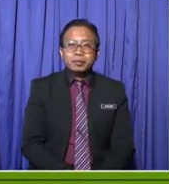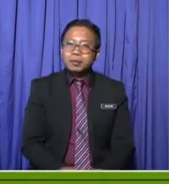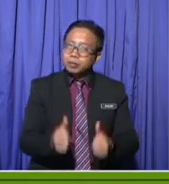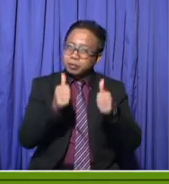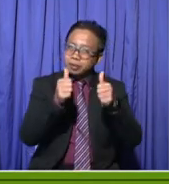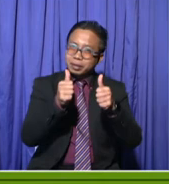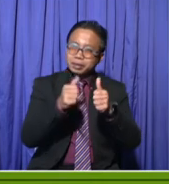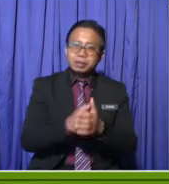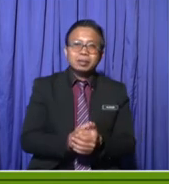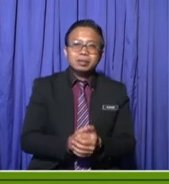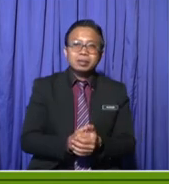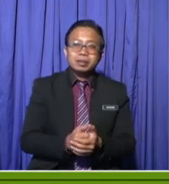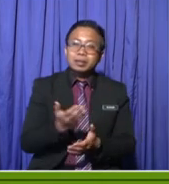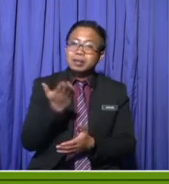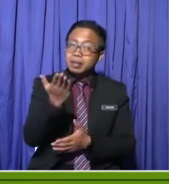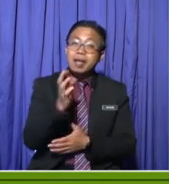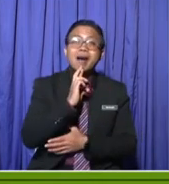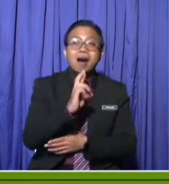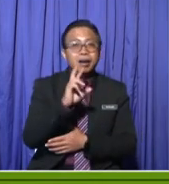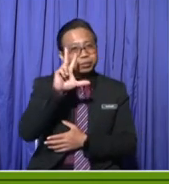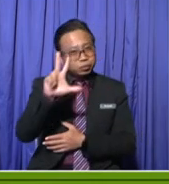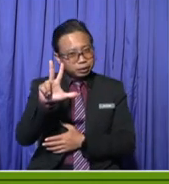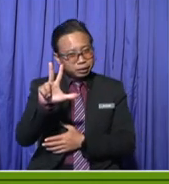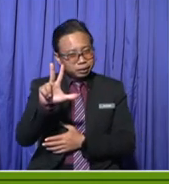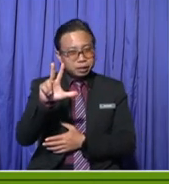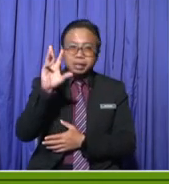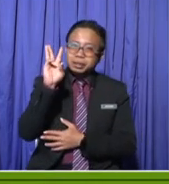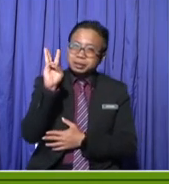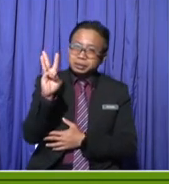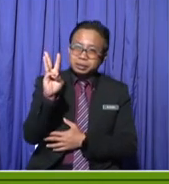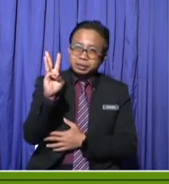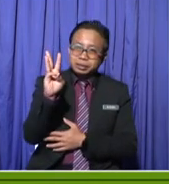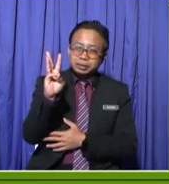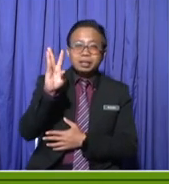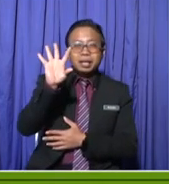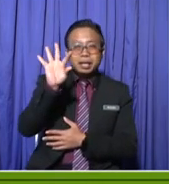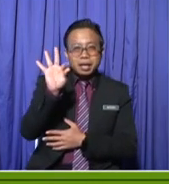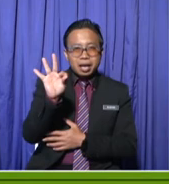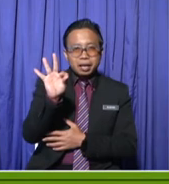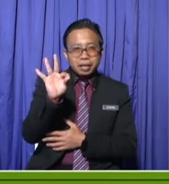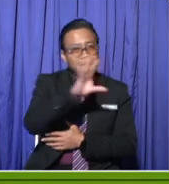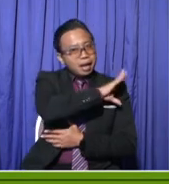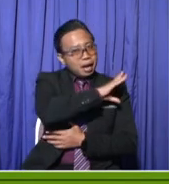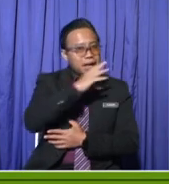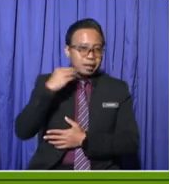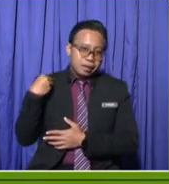Great. There are 3, 6, 9 and